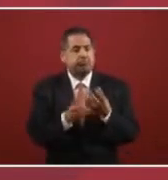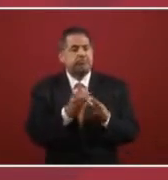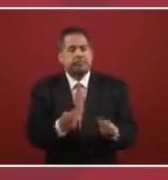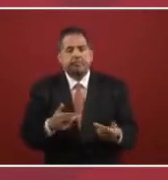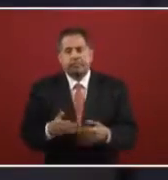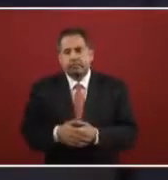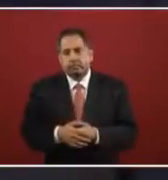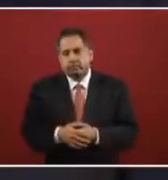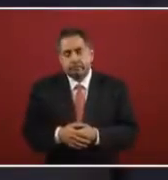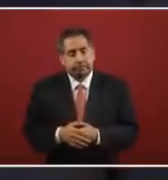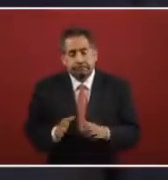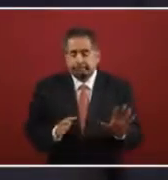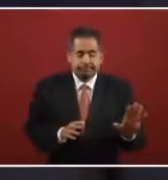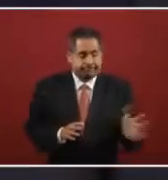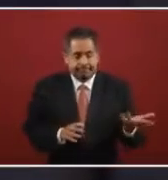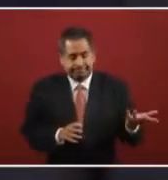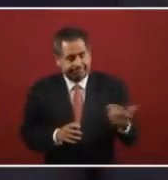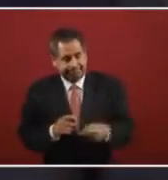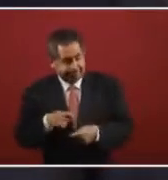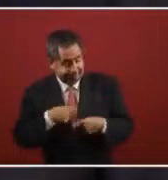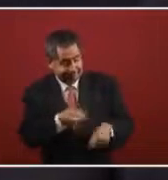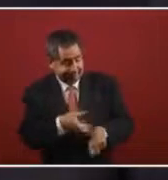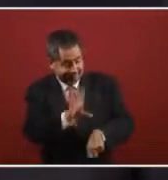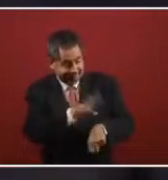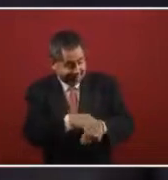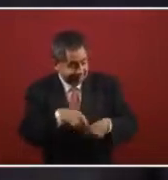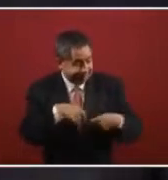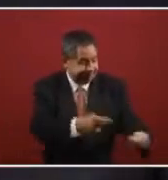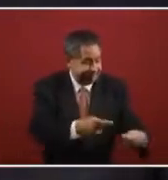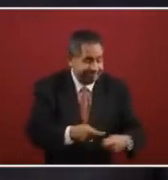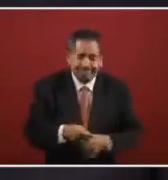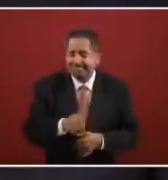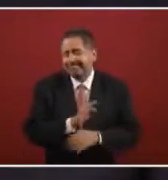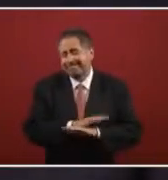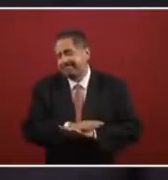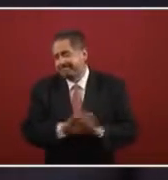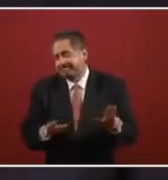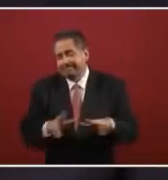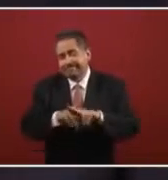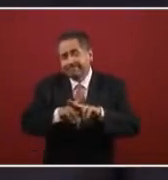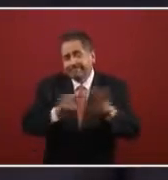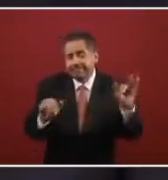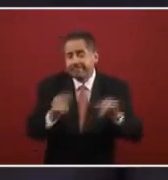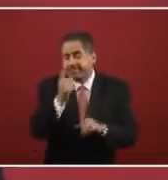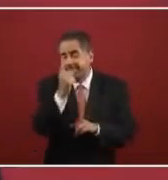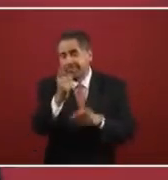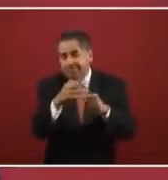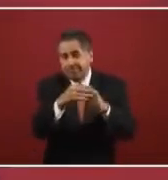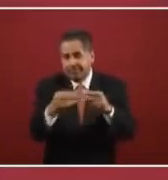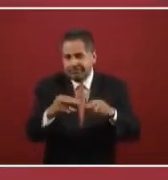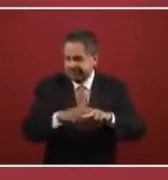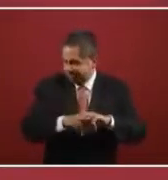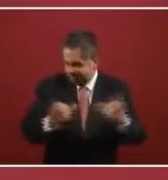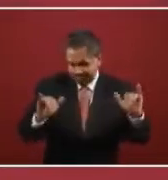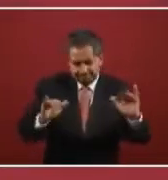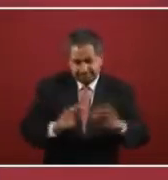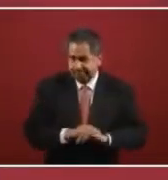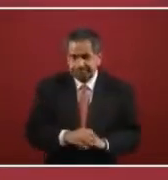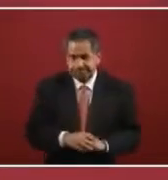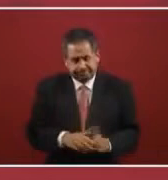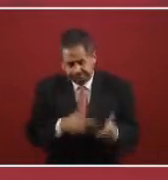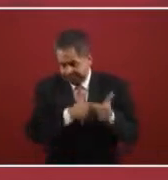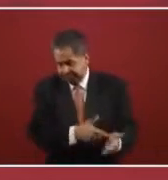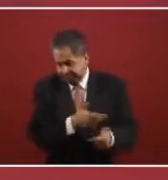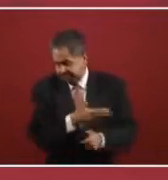would resolve the problem. ¿Cómo I said, crees? no, no, no, my little Ni cousin, un centavo. not a single cent. Síganle